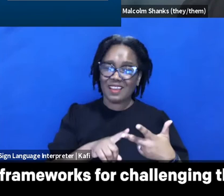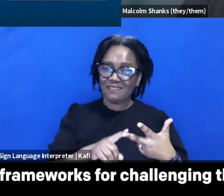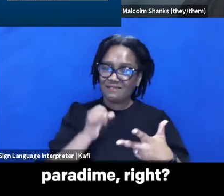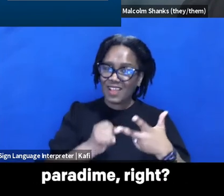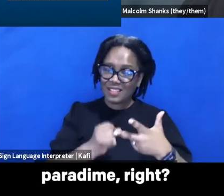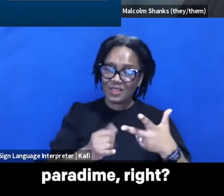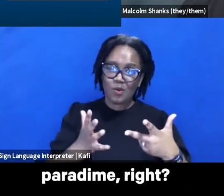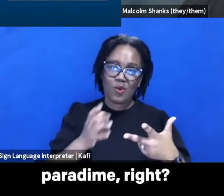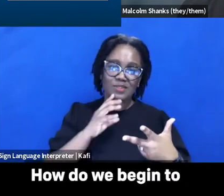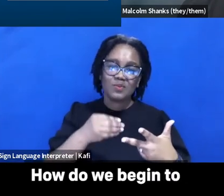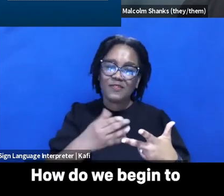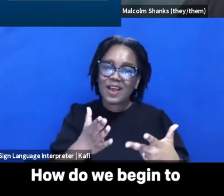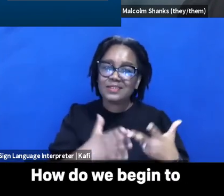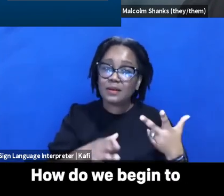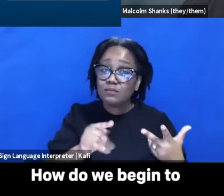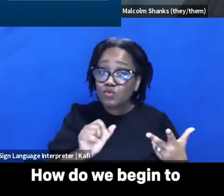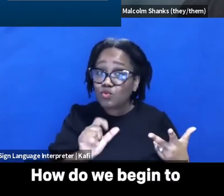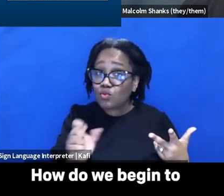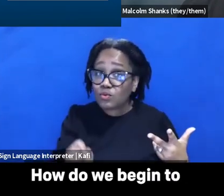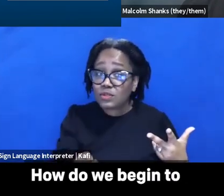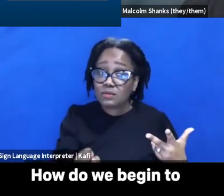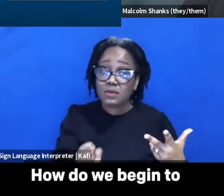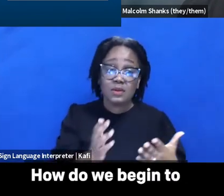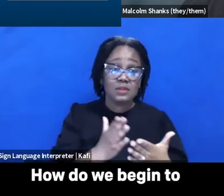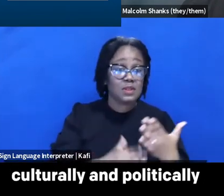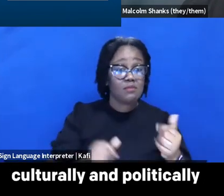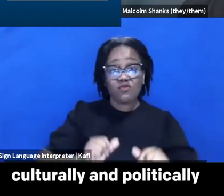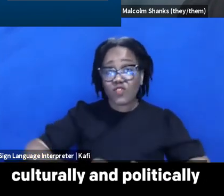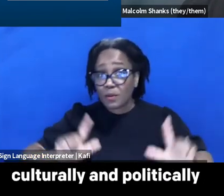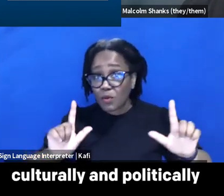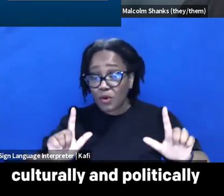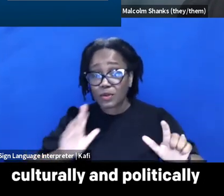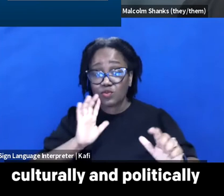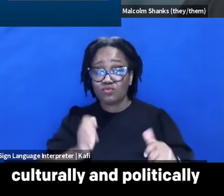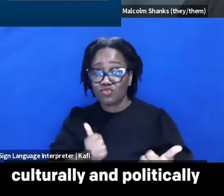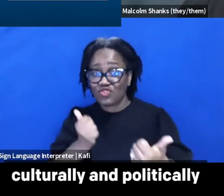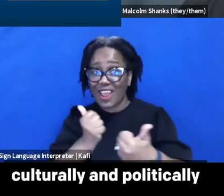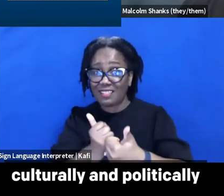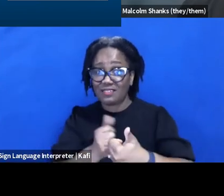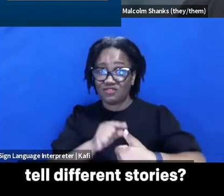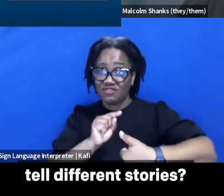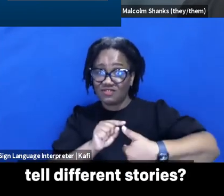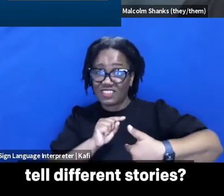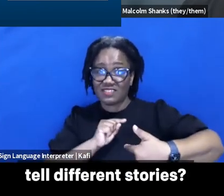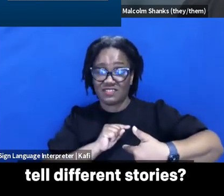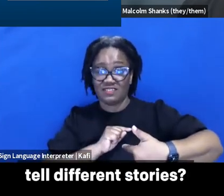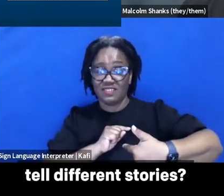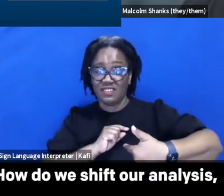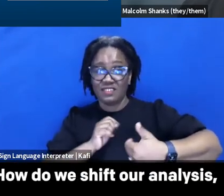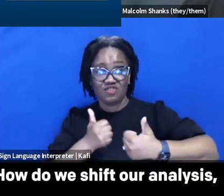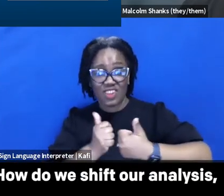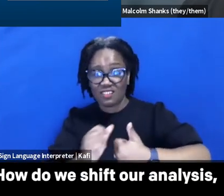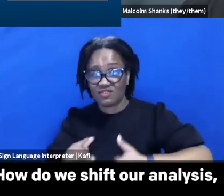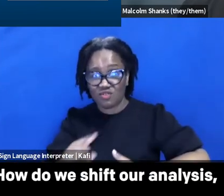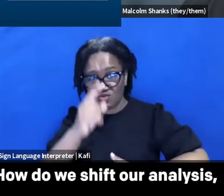and frameworks for challenging this paradigm, right? Like, how do we begin to culturally and politically